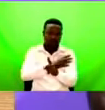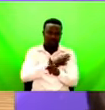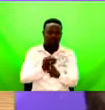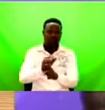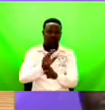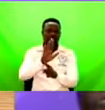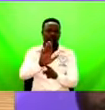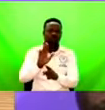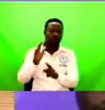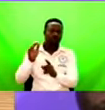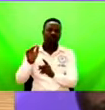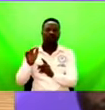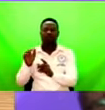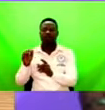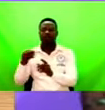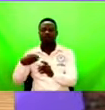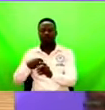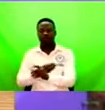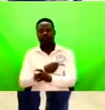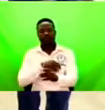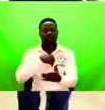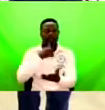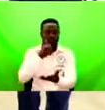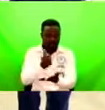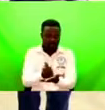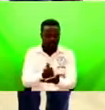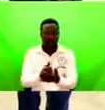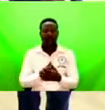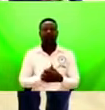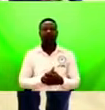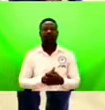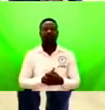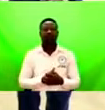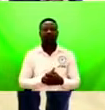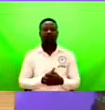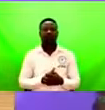your hearers. Amen.